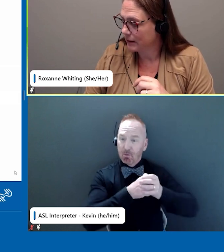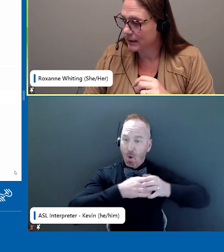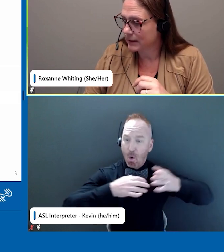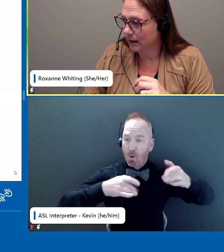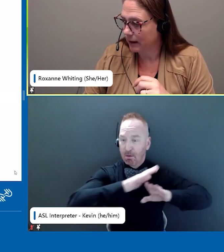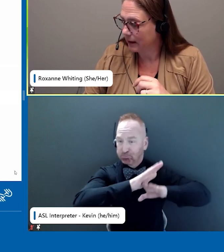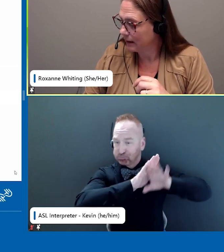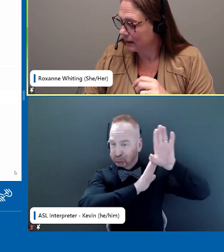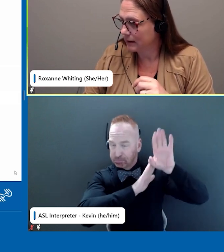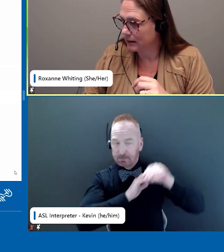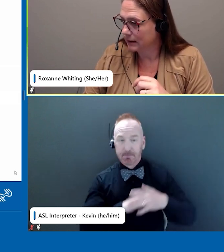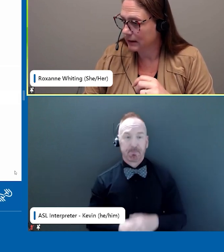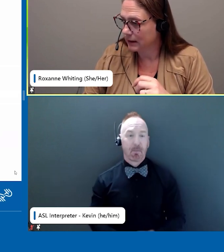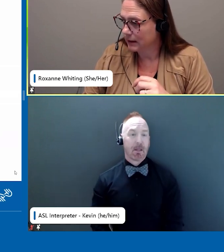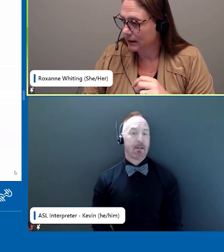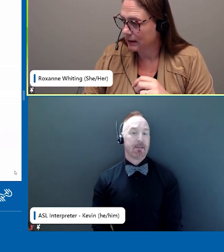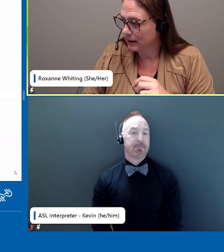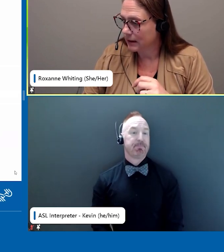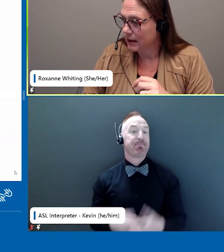So next slide.